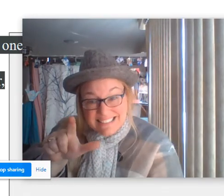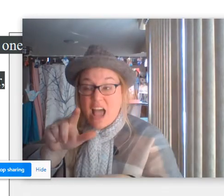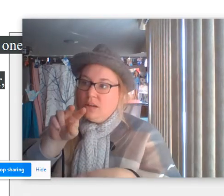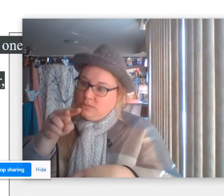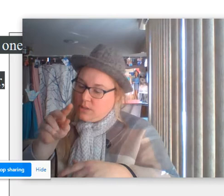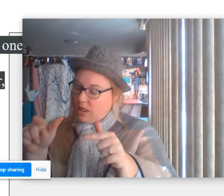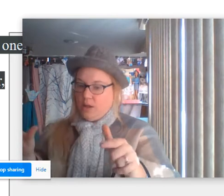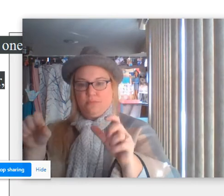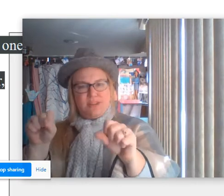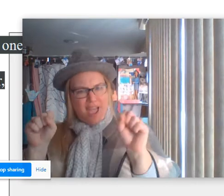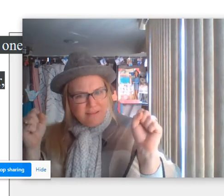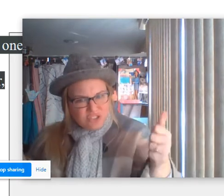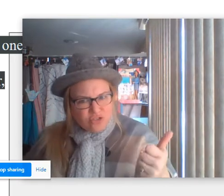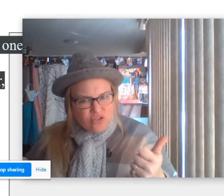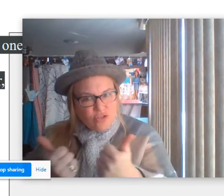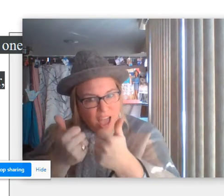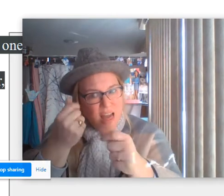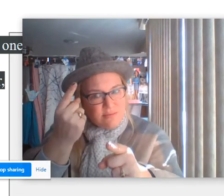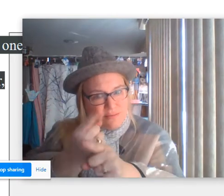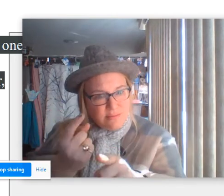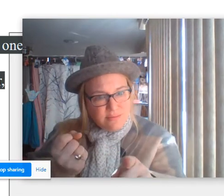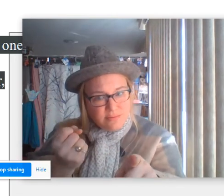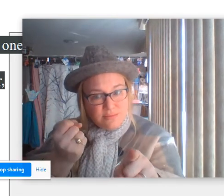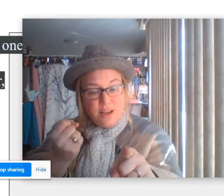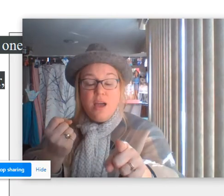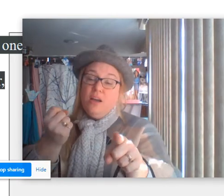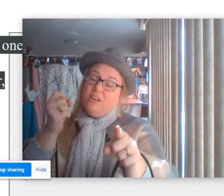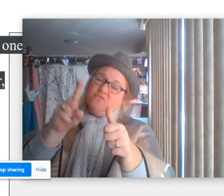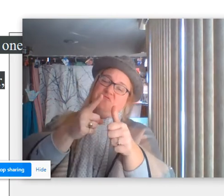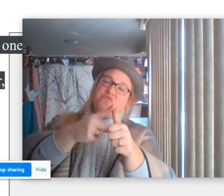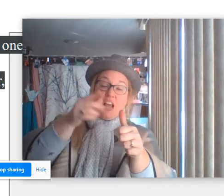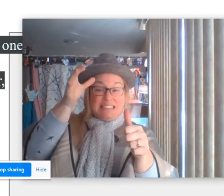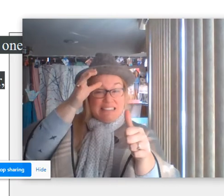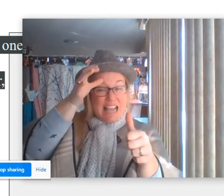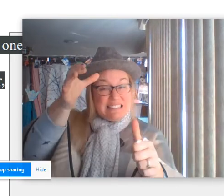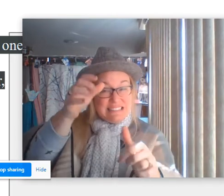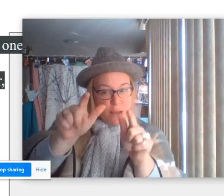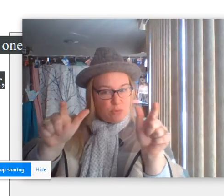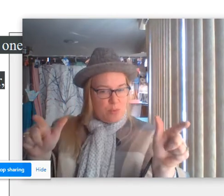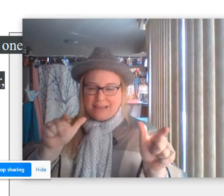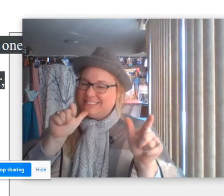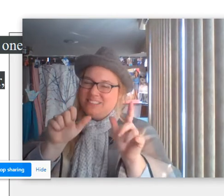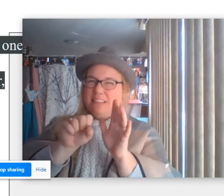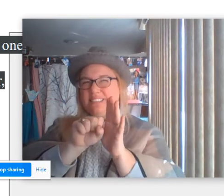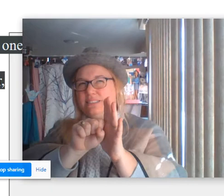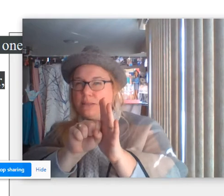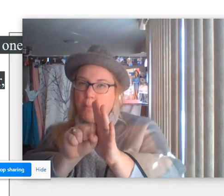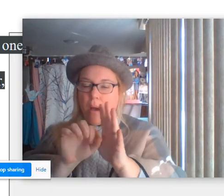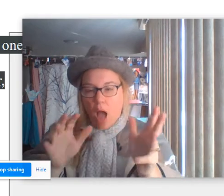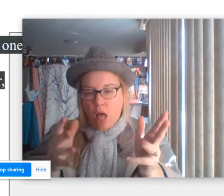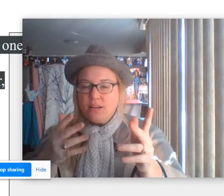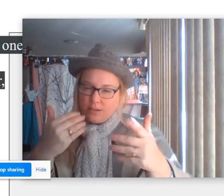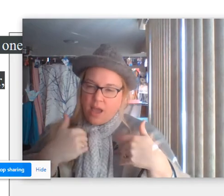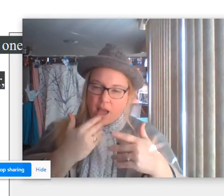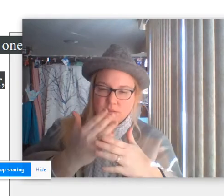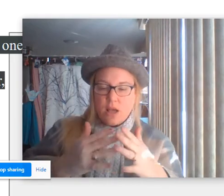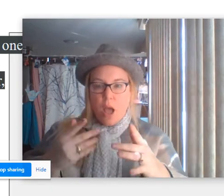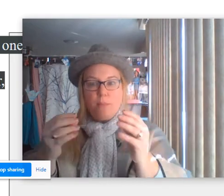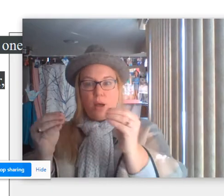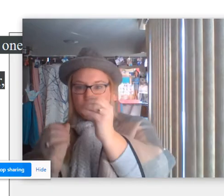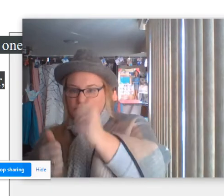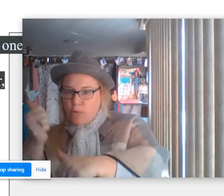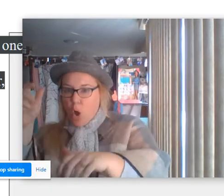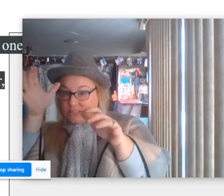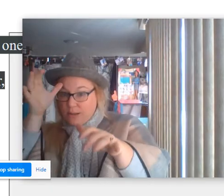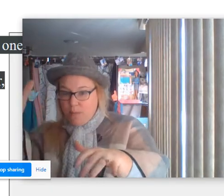be challenging, right? First off, it's a conceptual language. It's not really a symbolic one. So in English, we have many multiple